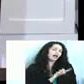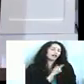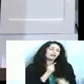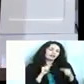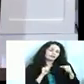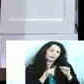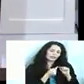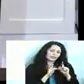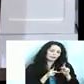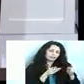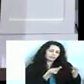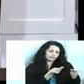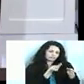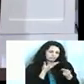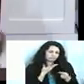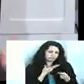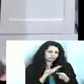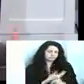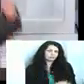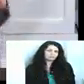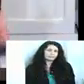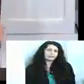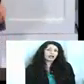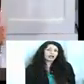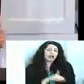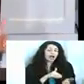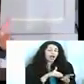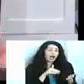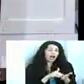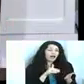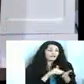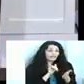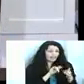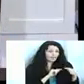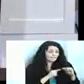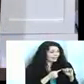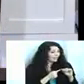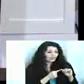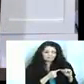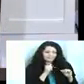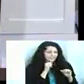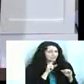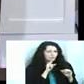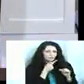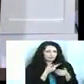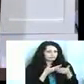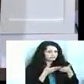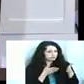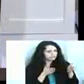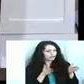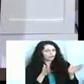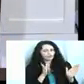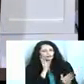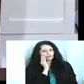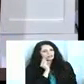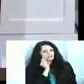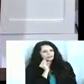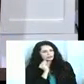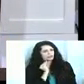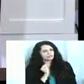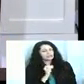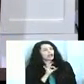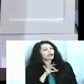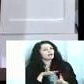thrown at us. And so often that hurt and that pain doesn't open us up to this experience of the